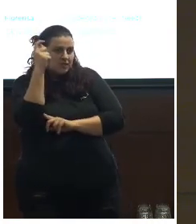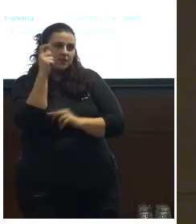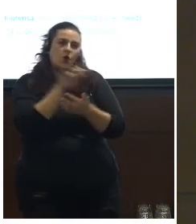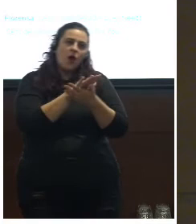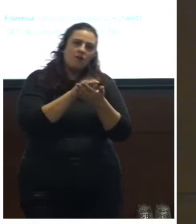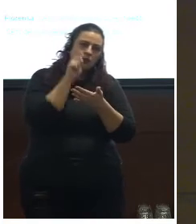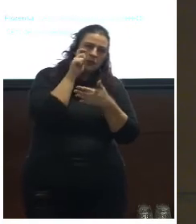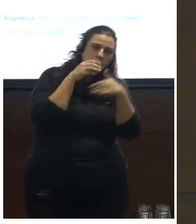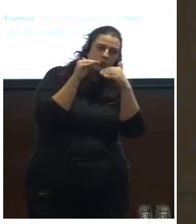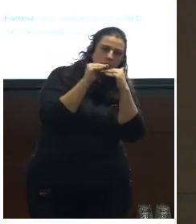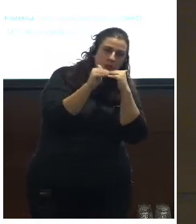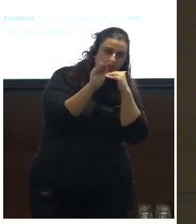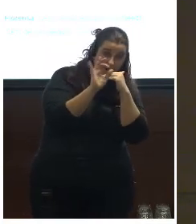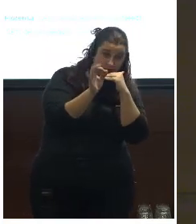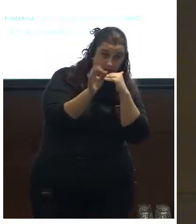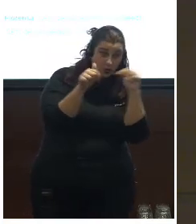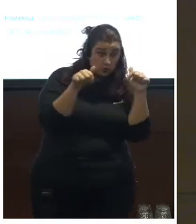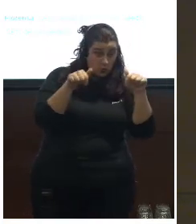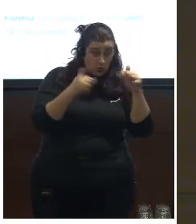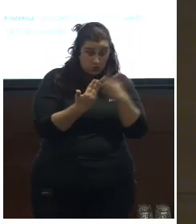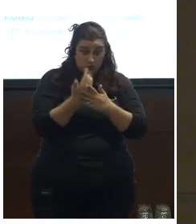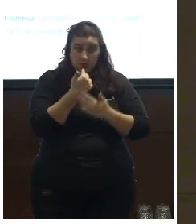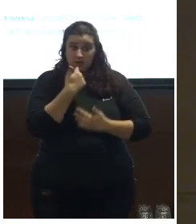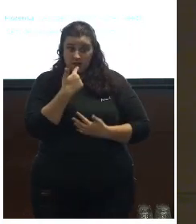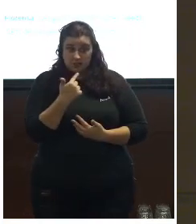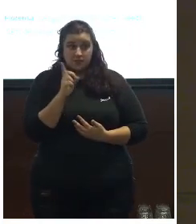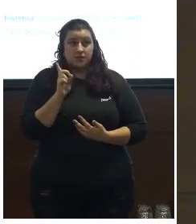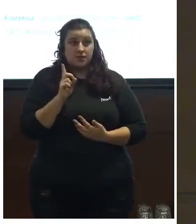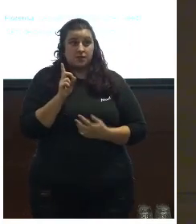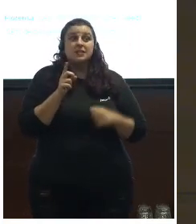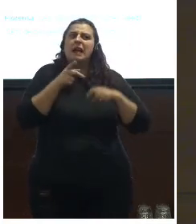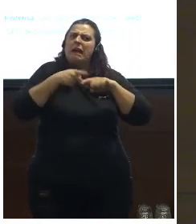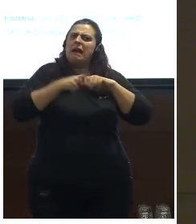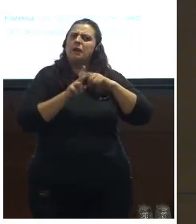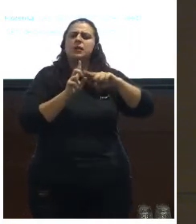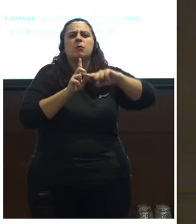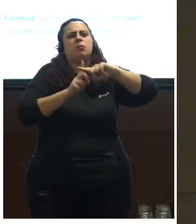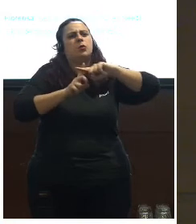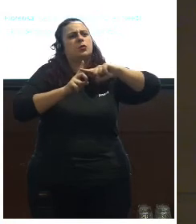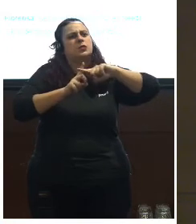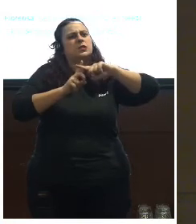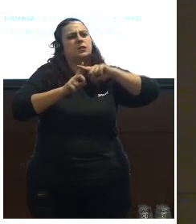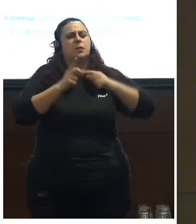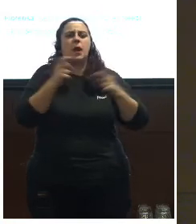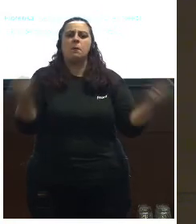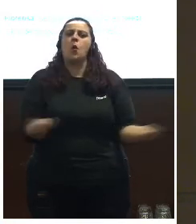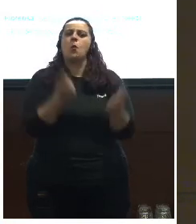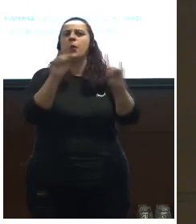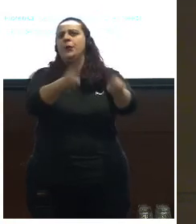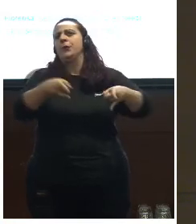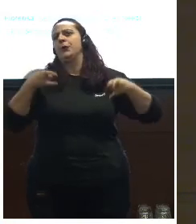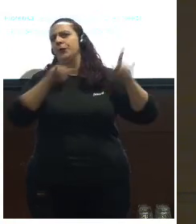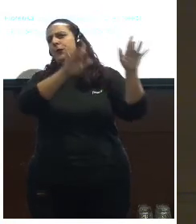with it's a good marketing tool, sustainable tourism and accessible tourism. But we did all the weeding.